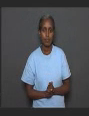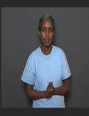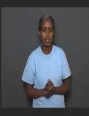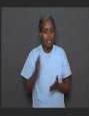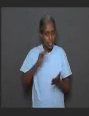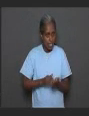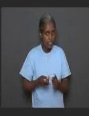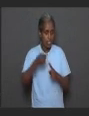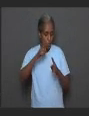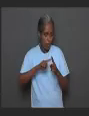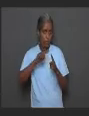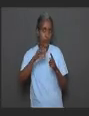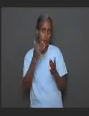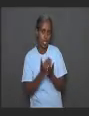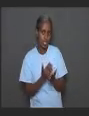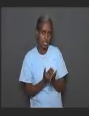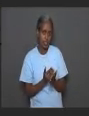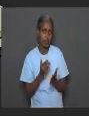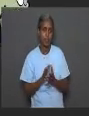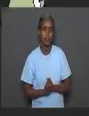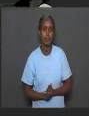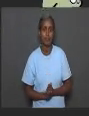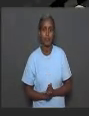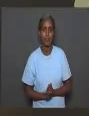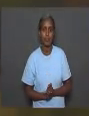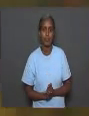Let's get back to our lesson.